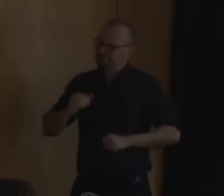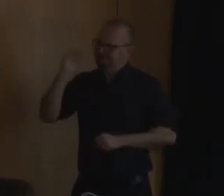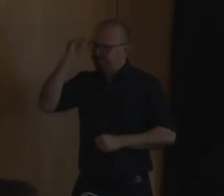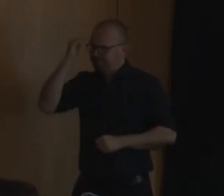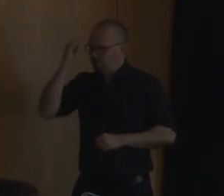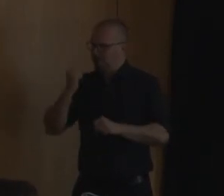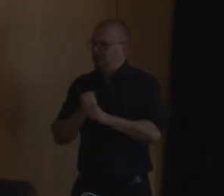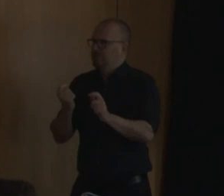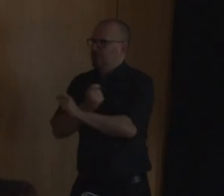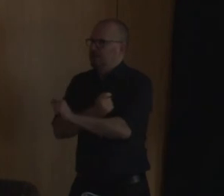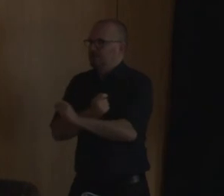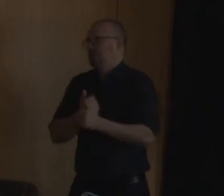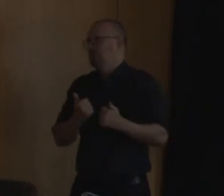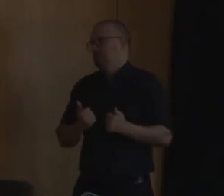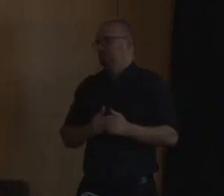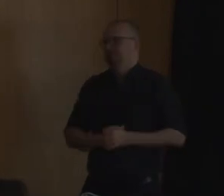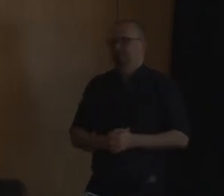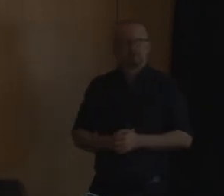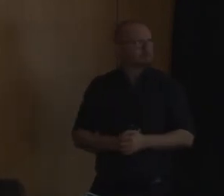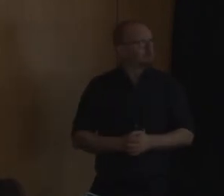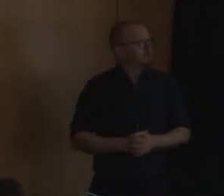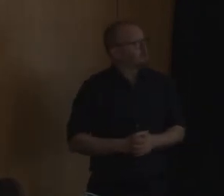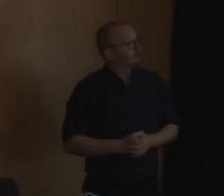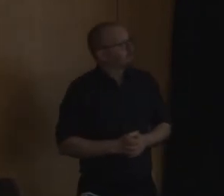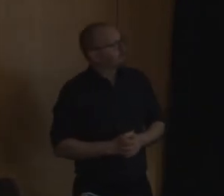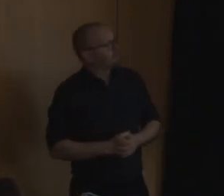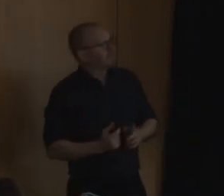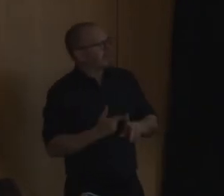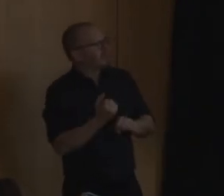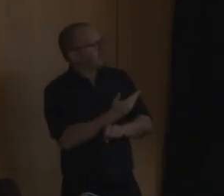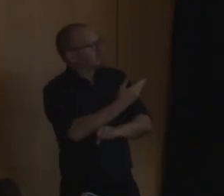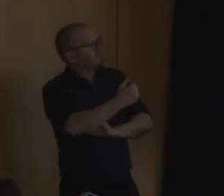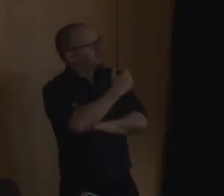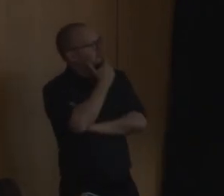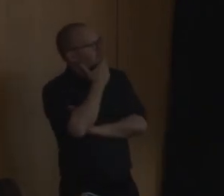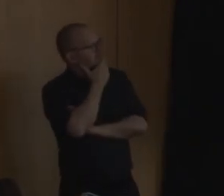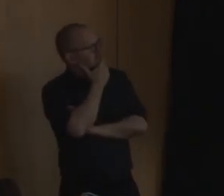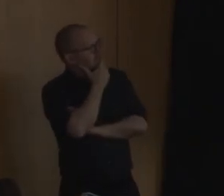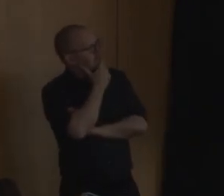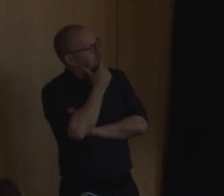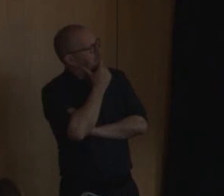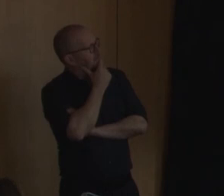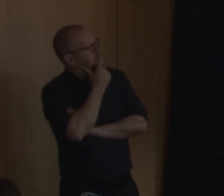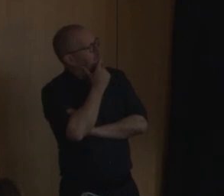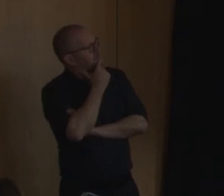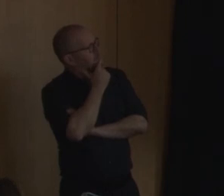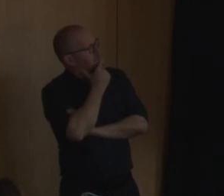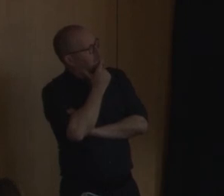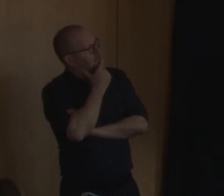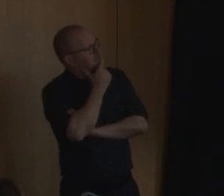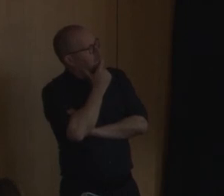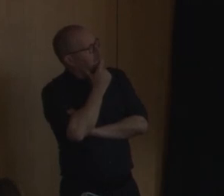So that's really cool. These are just a few of the responses to surveys a few weeks after visiting on behaviour change